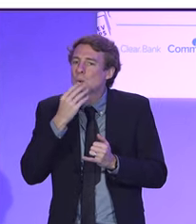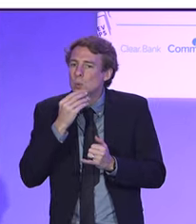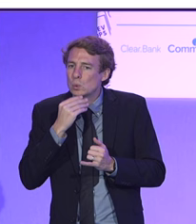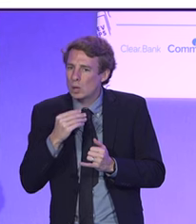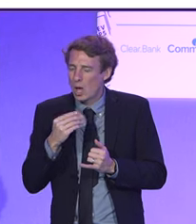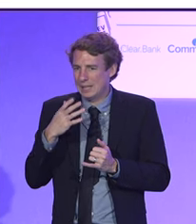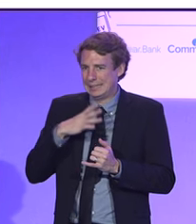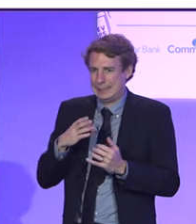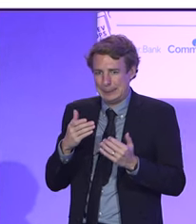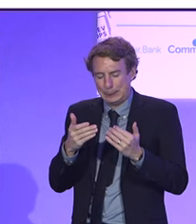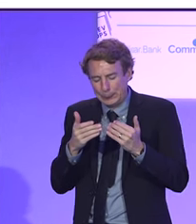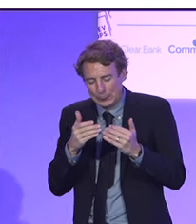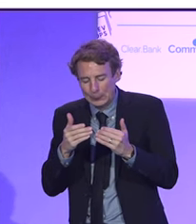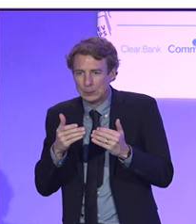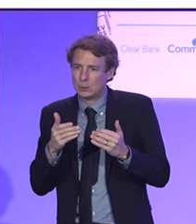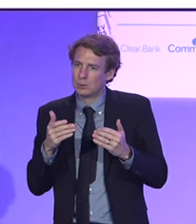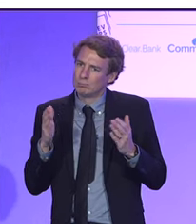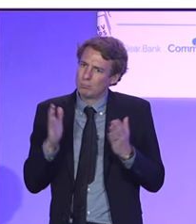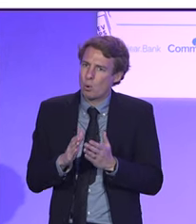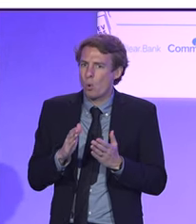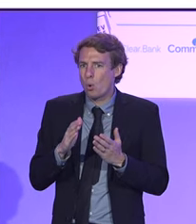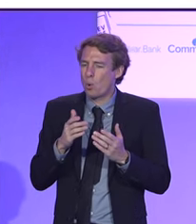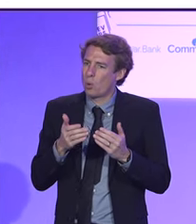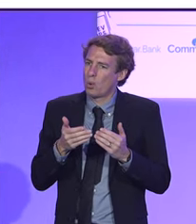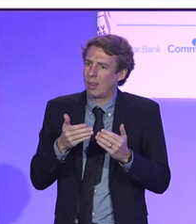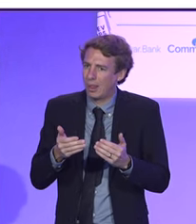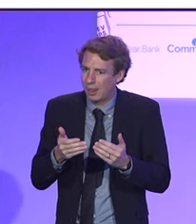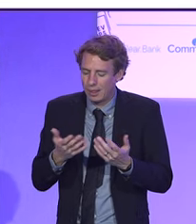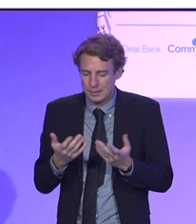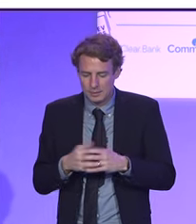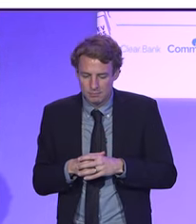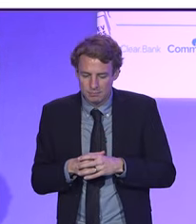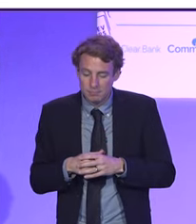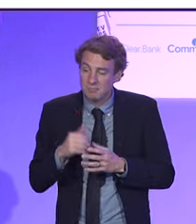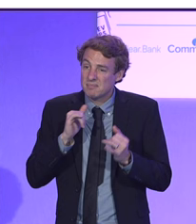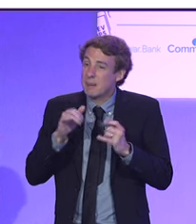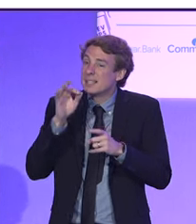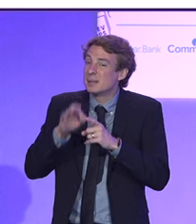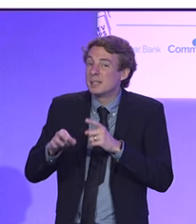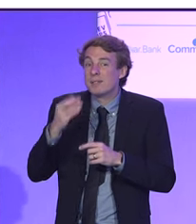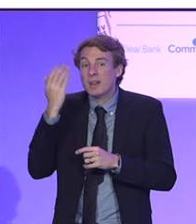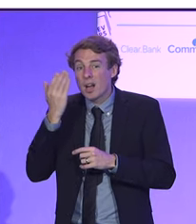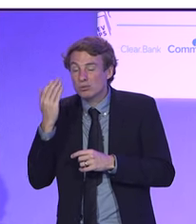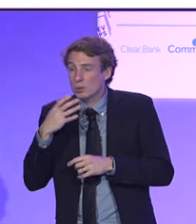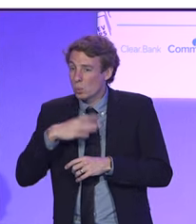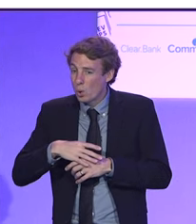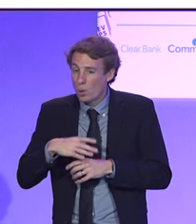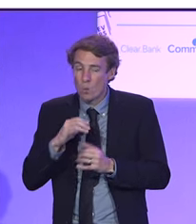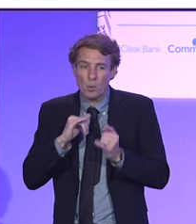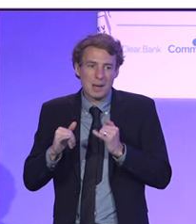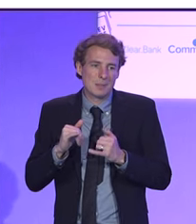For example, your data needs to be in a specific location, even in a specific country. You might choose a region because